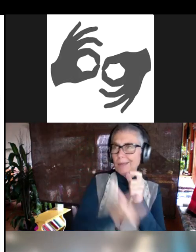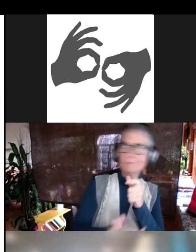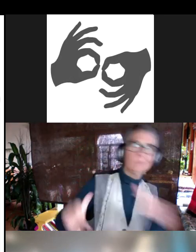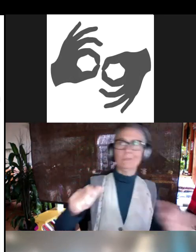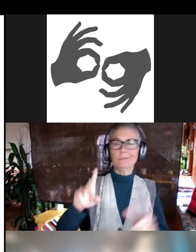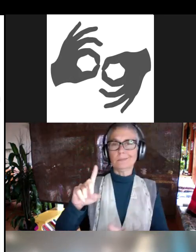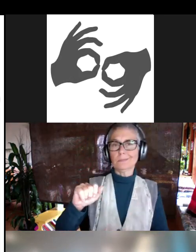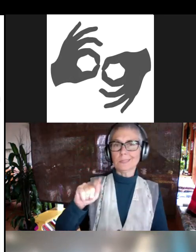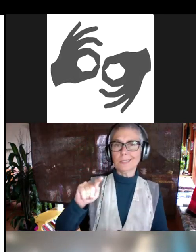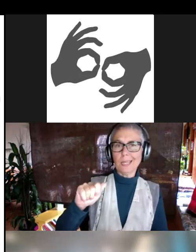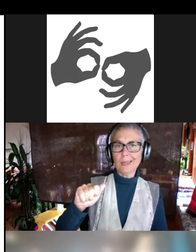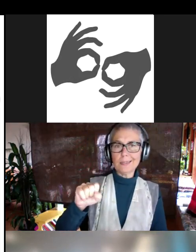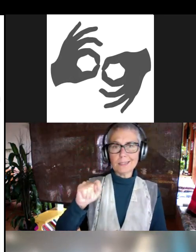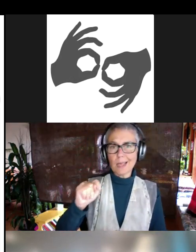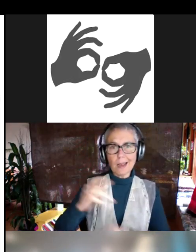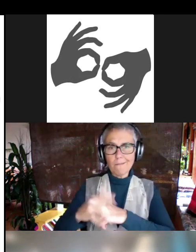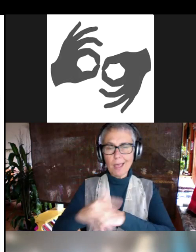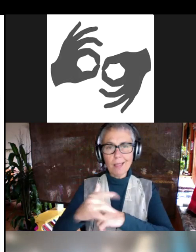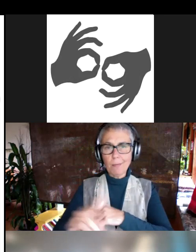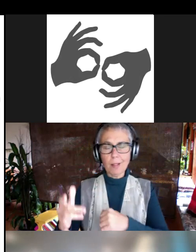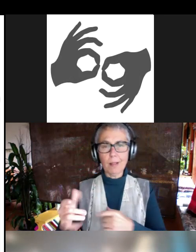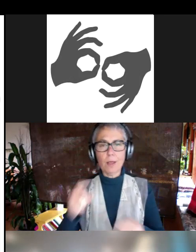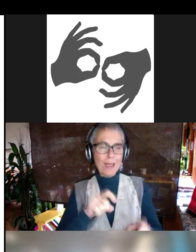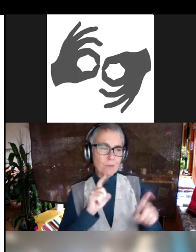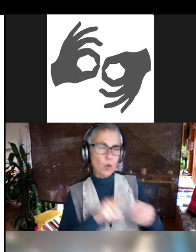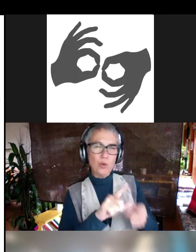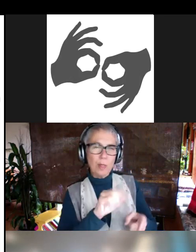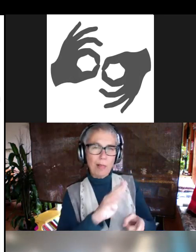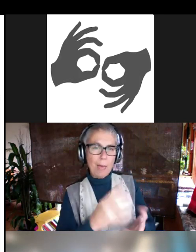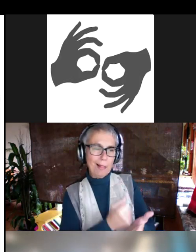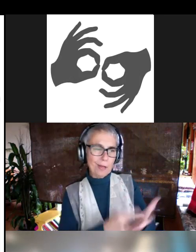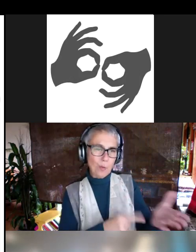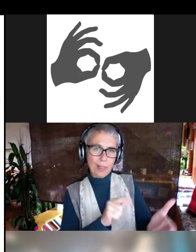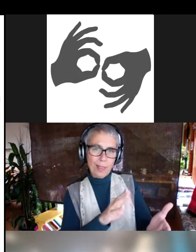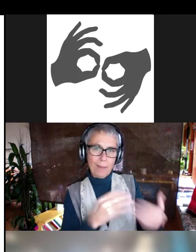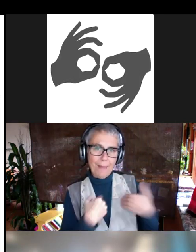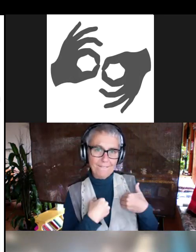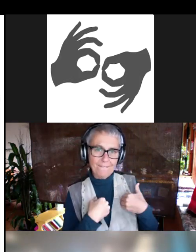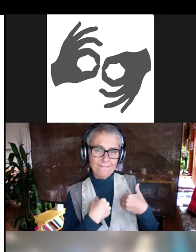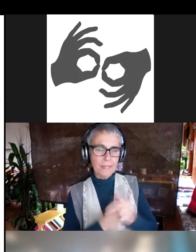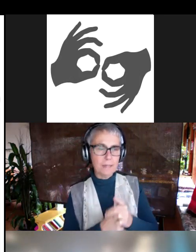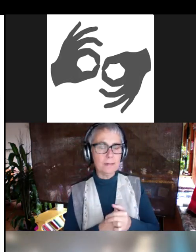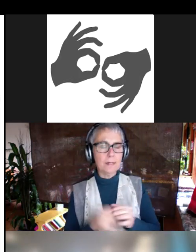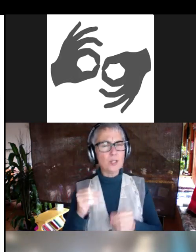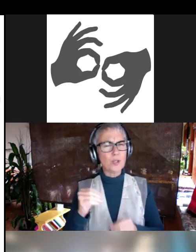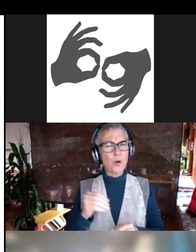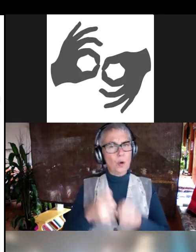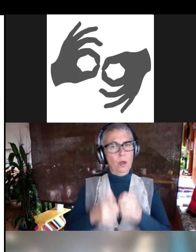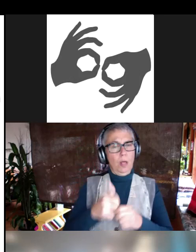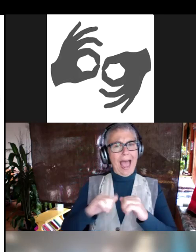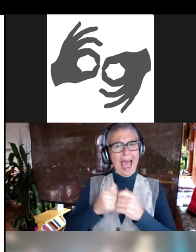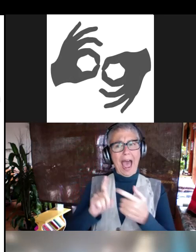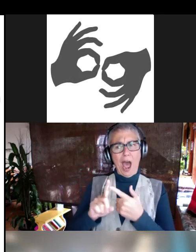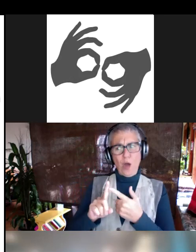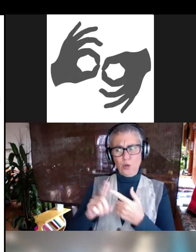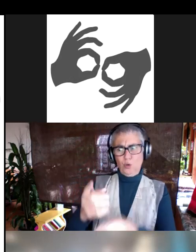scanning available to us. We actually need to go into the lab and collect it. And so that brings us to that problem of how do we actually get sequence fitness data,